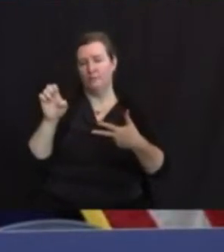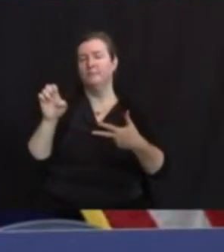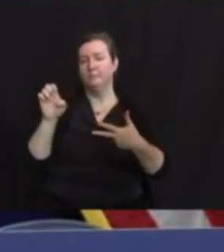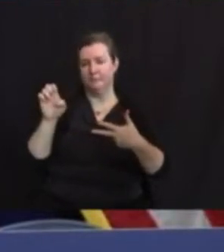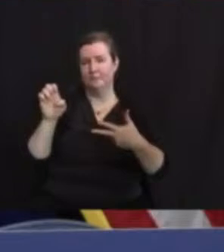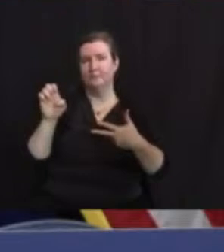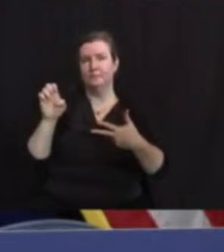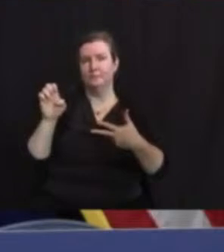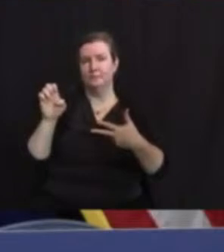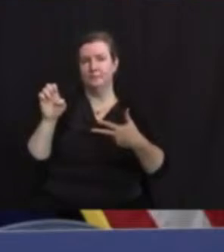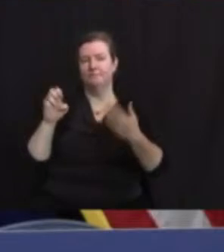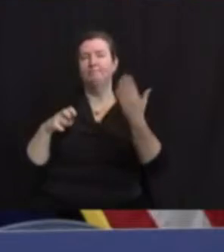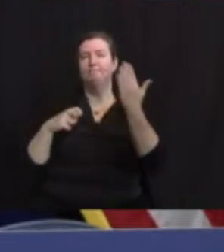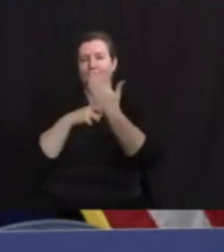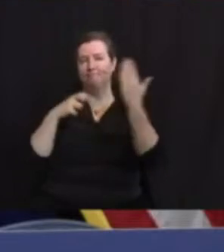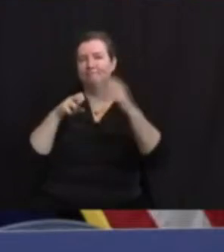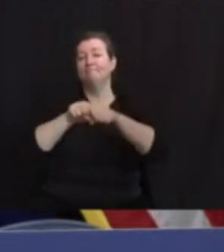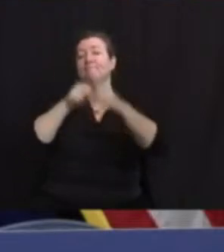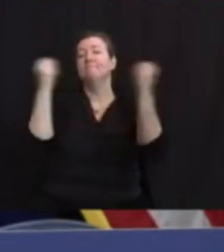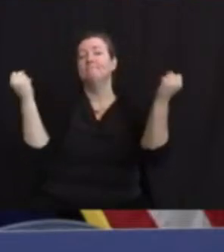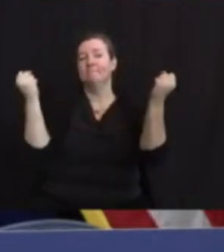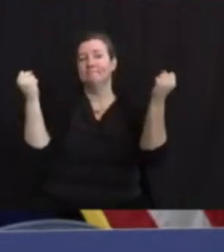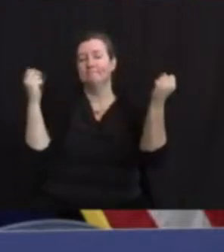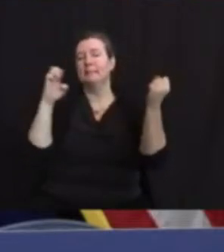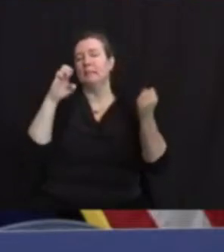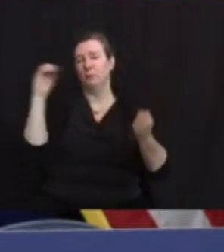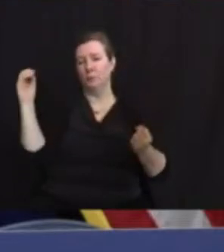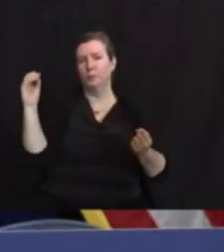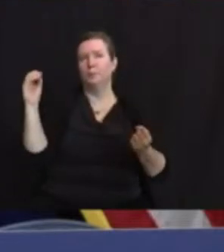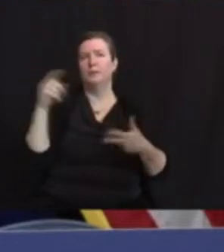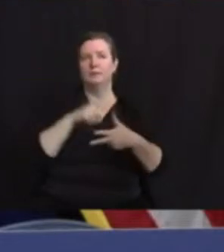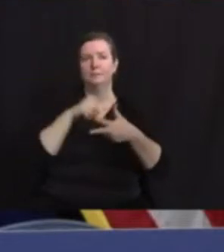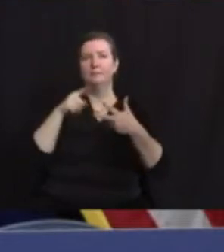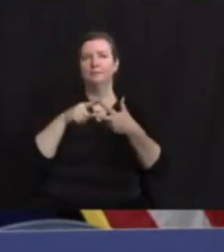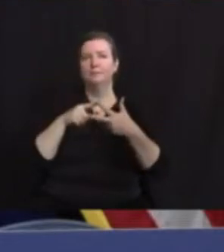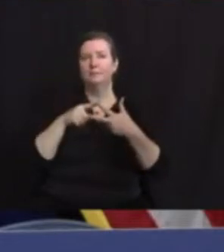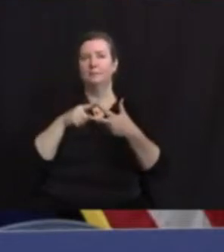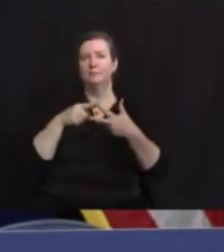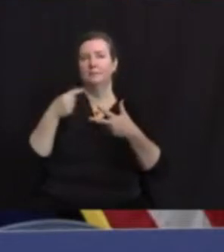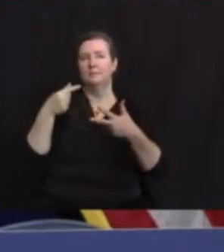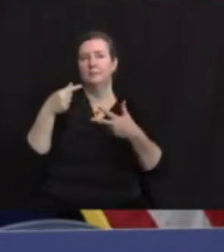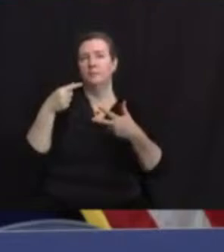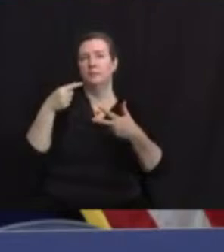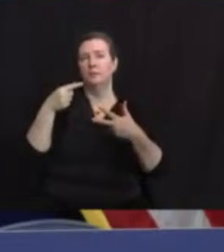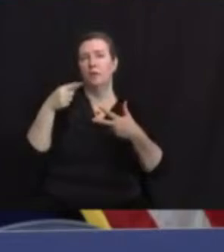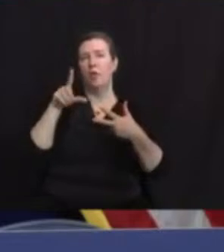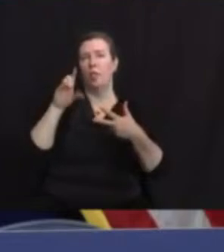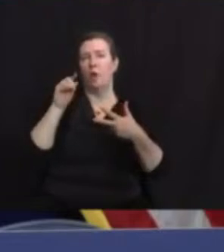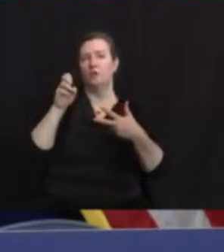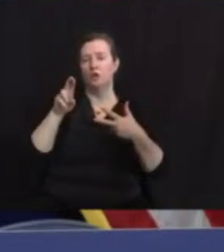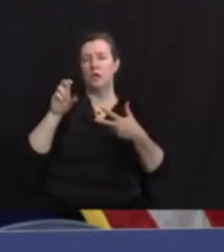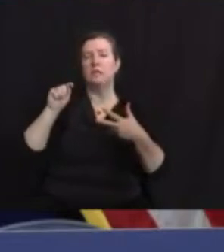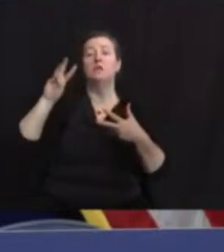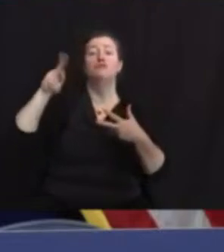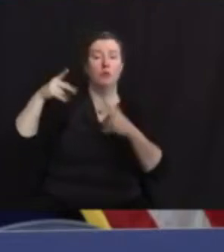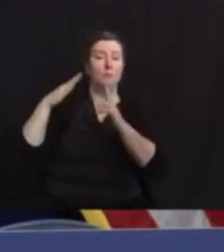summons for a violation of the governor's executive order. In Gloucester Township, investigators from ABC responded to the